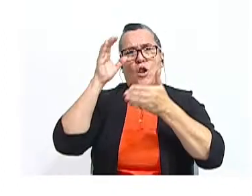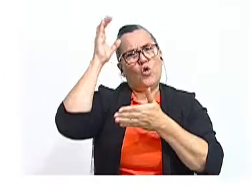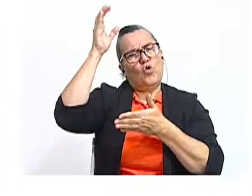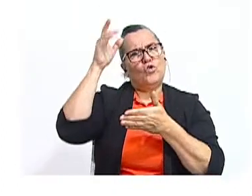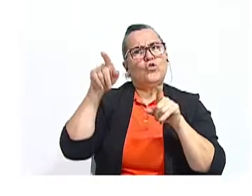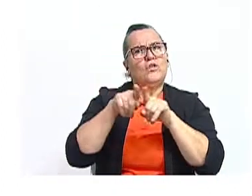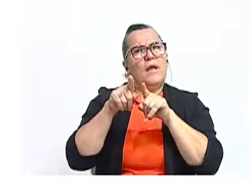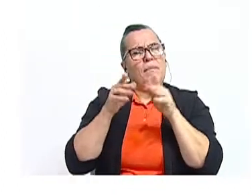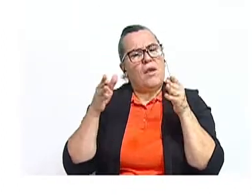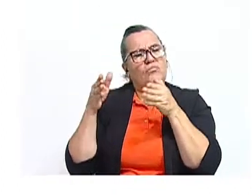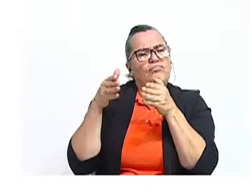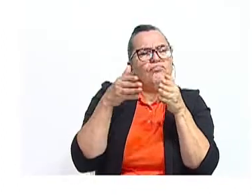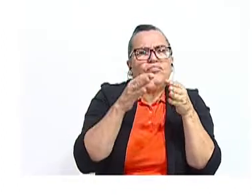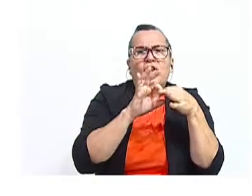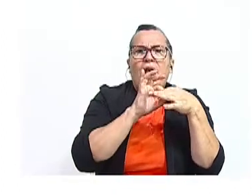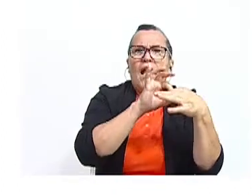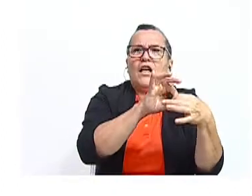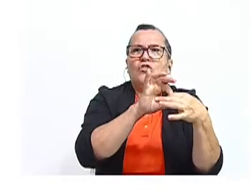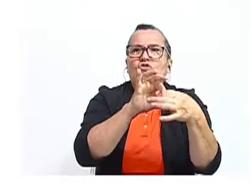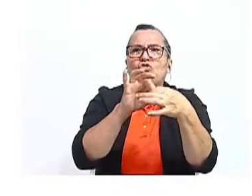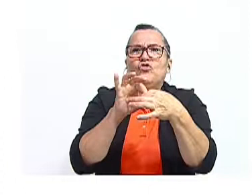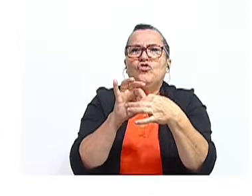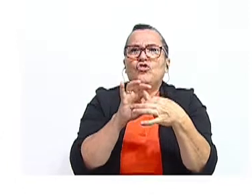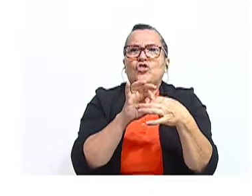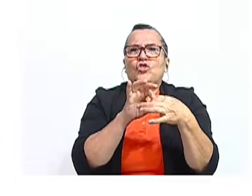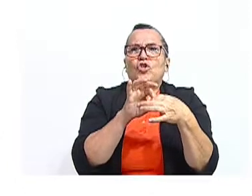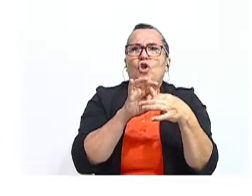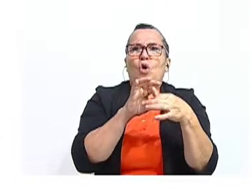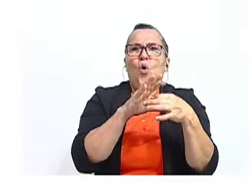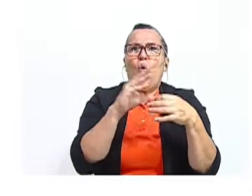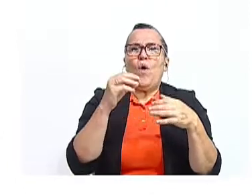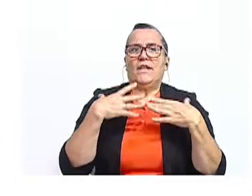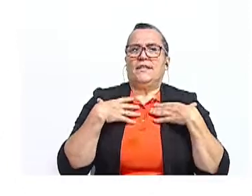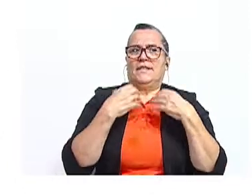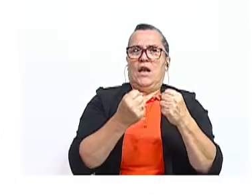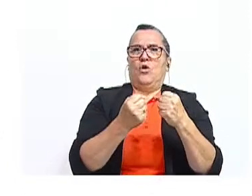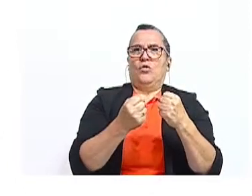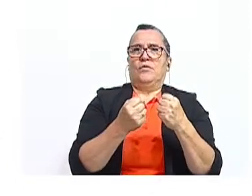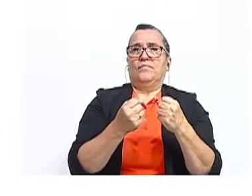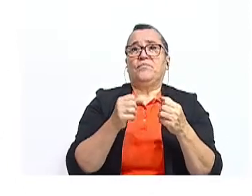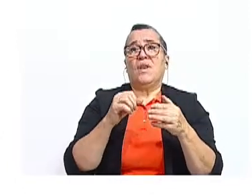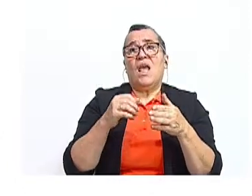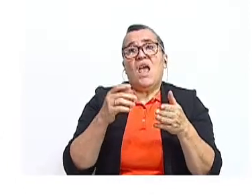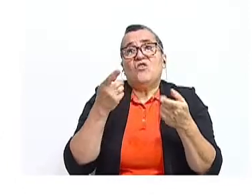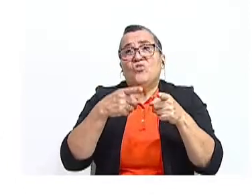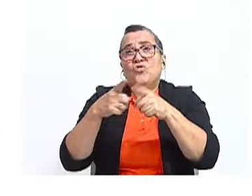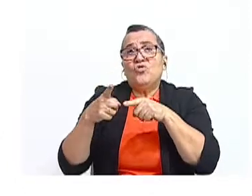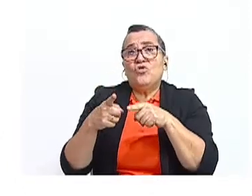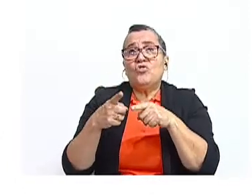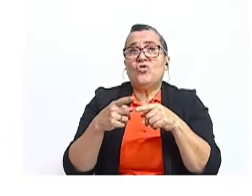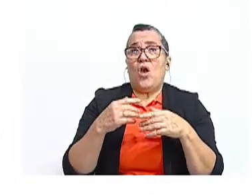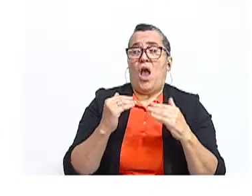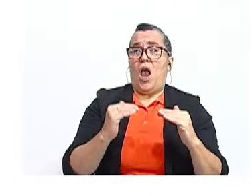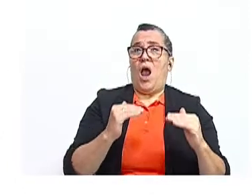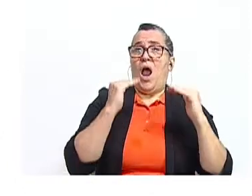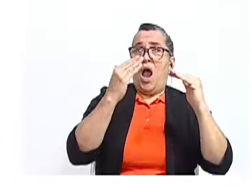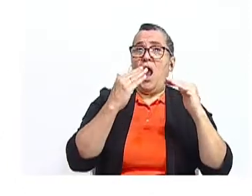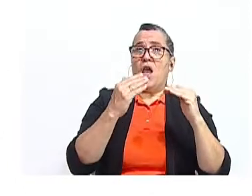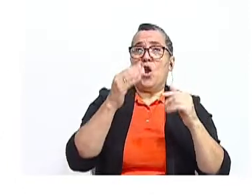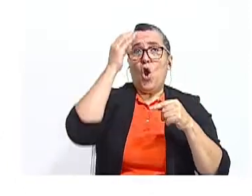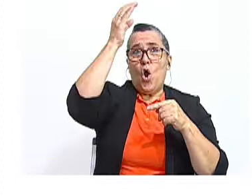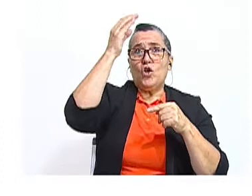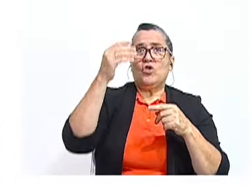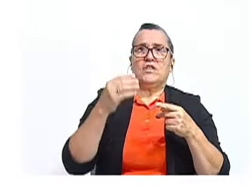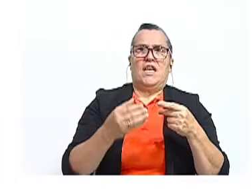be associated with wealth. Events considered high culture can be expensive and formal,